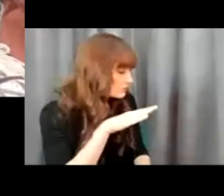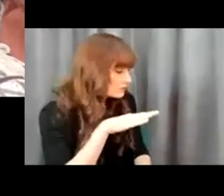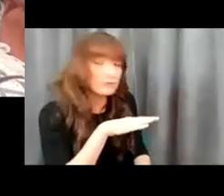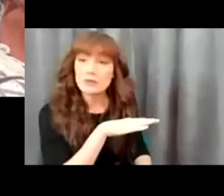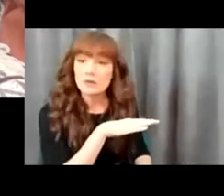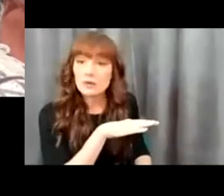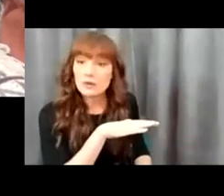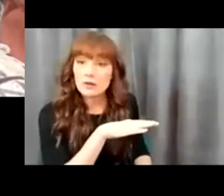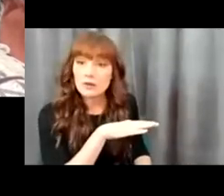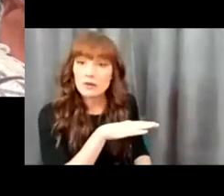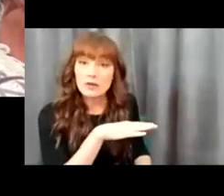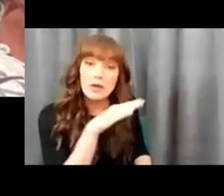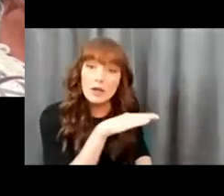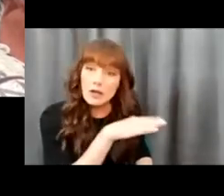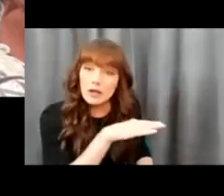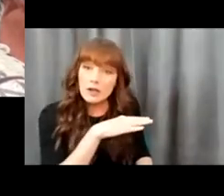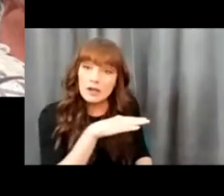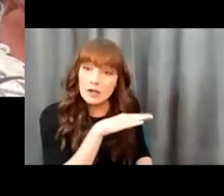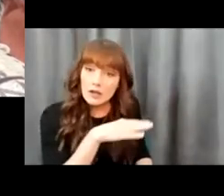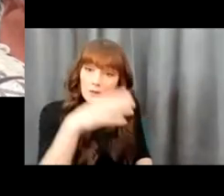shoulder.